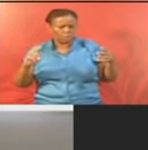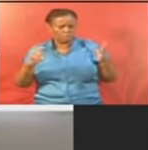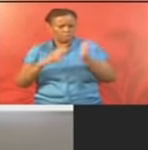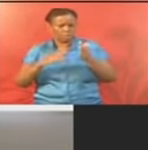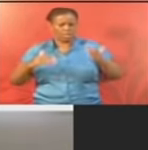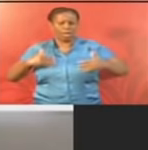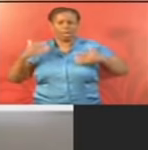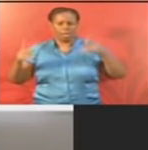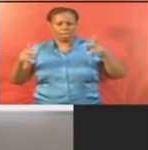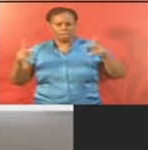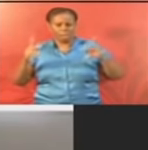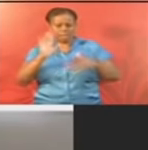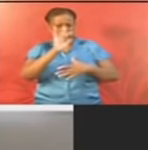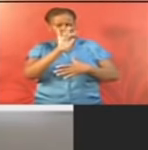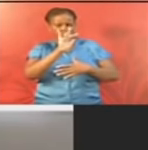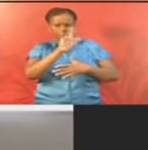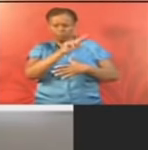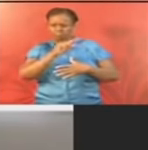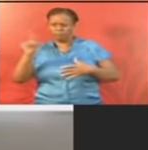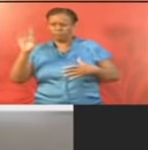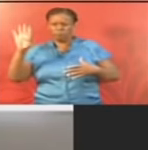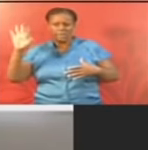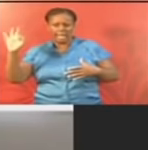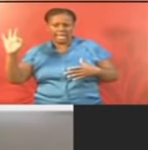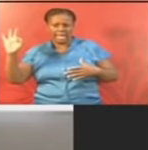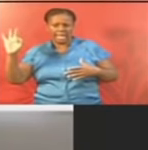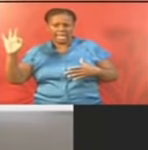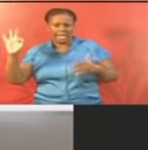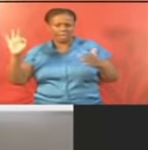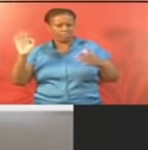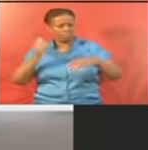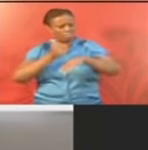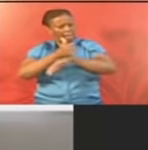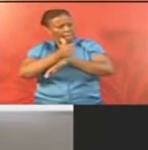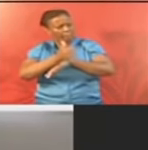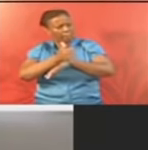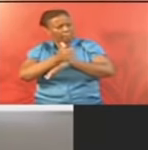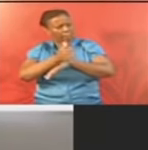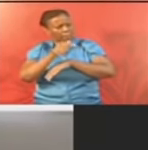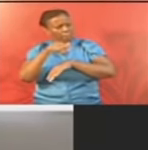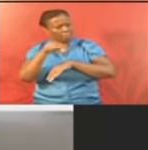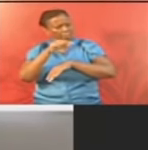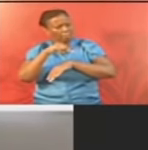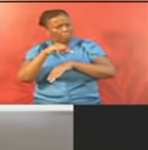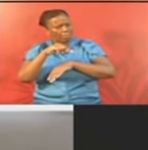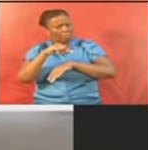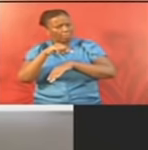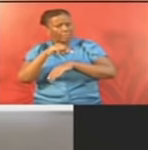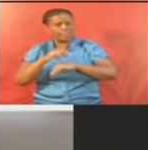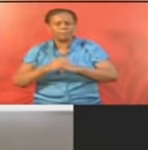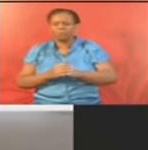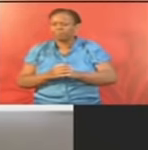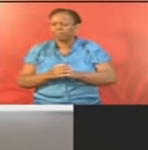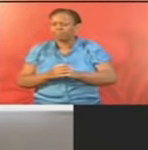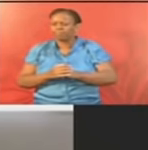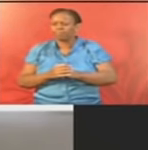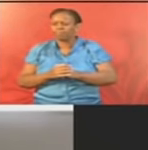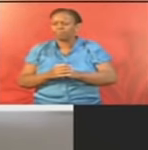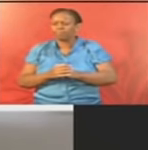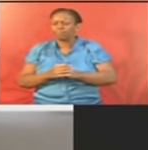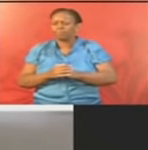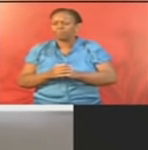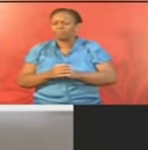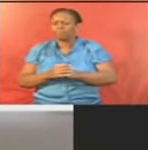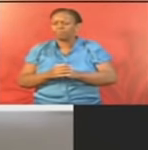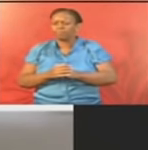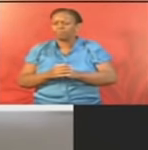of the virus. I'm wondering, do we have special targeted messaging for this group, or is it being developed?